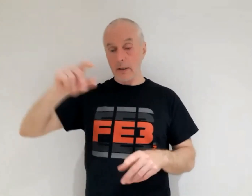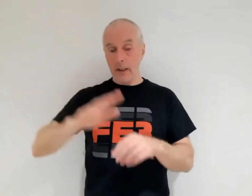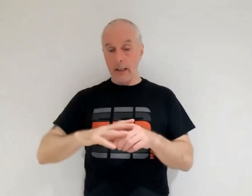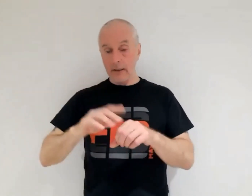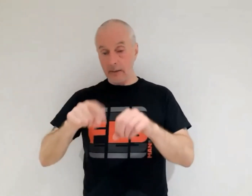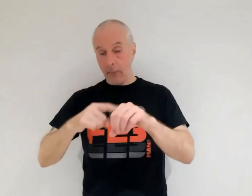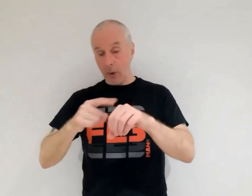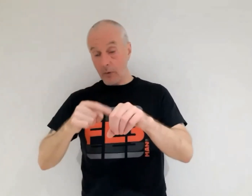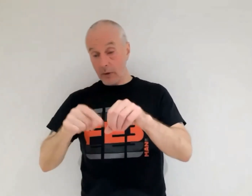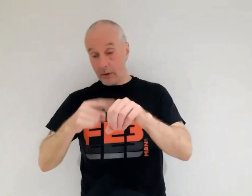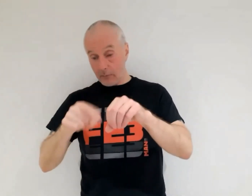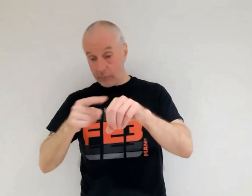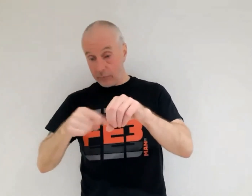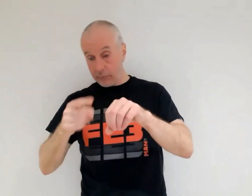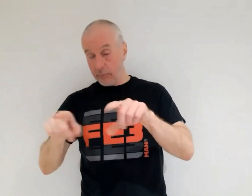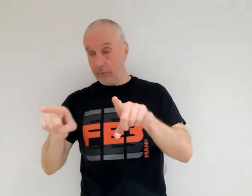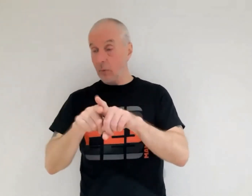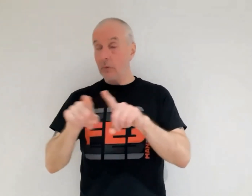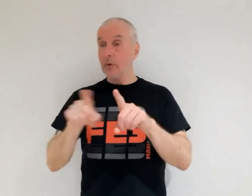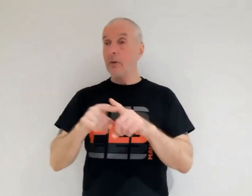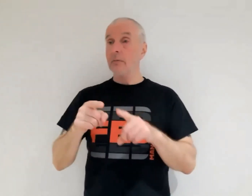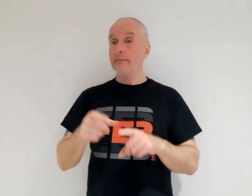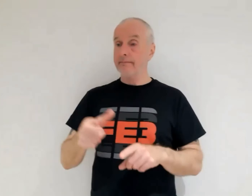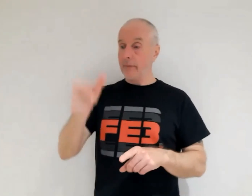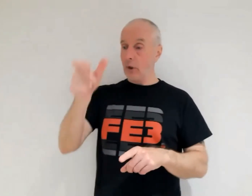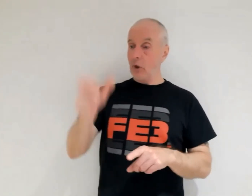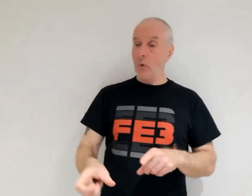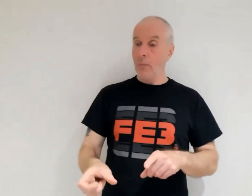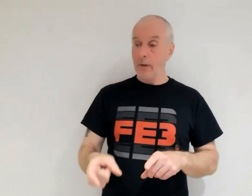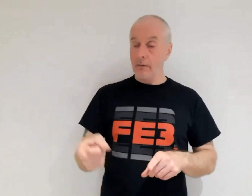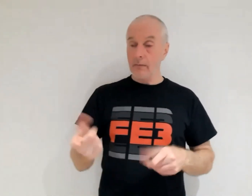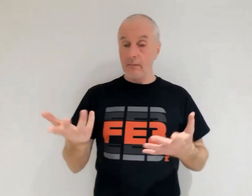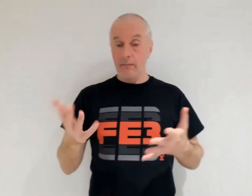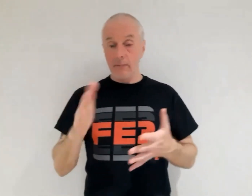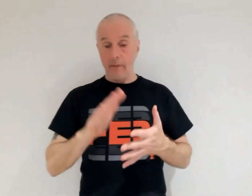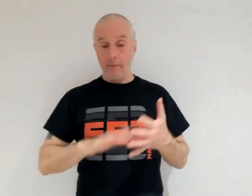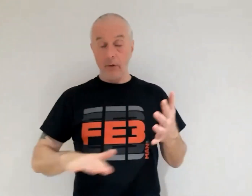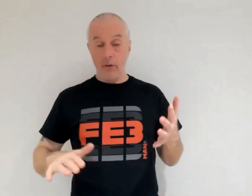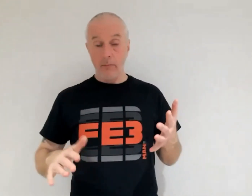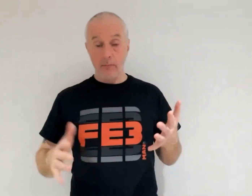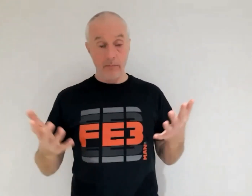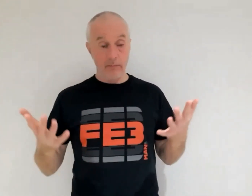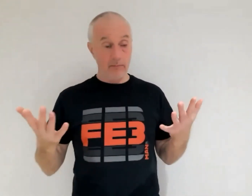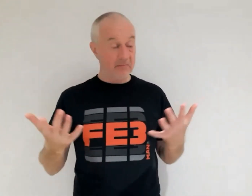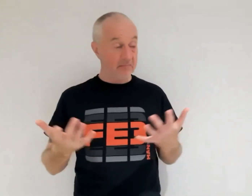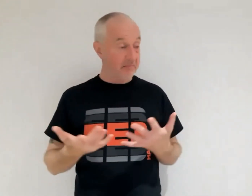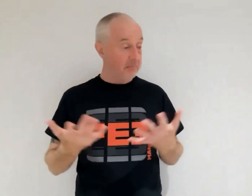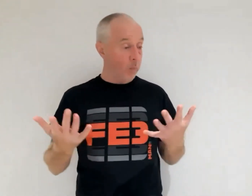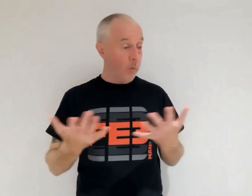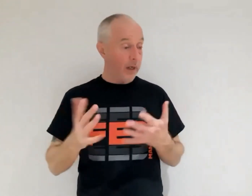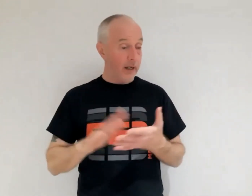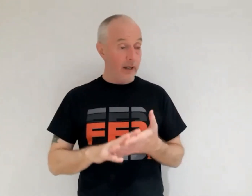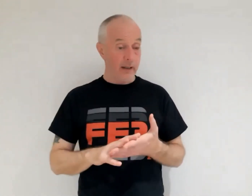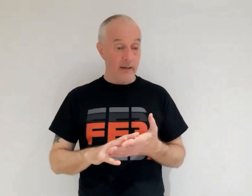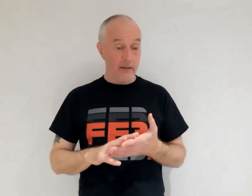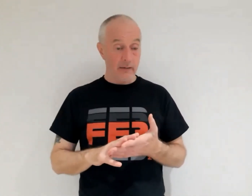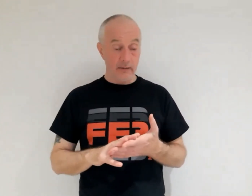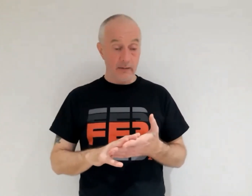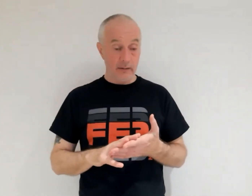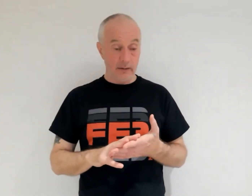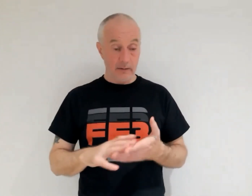human ignition sources like sparks from your jumpers or lighting a cigarette